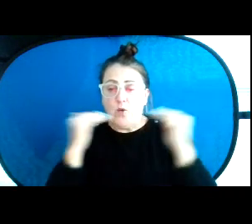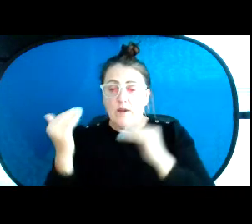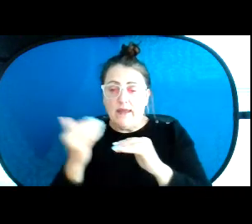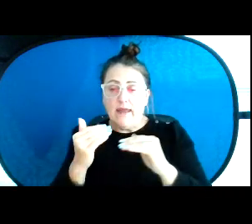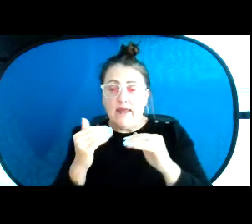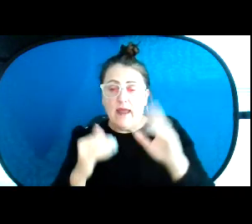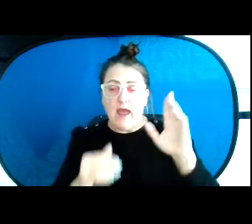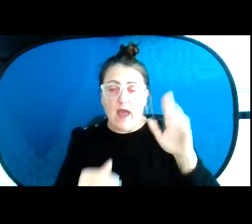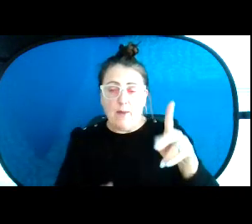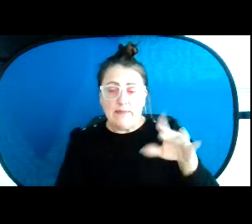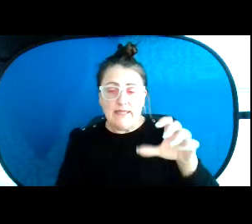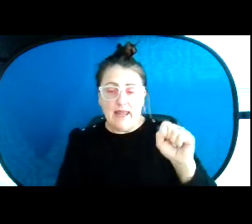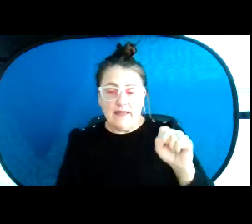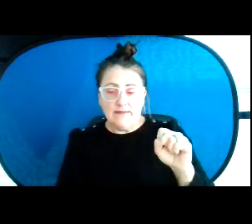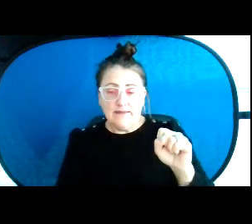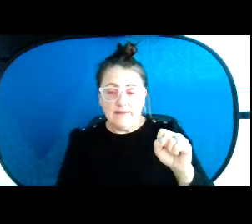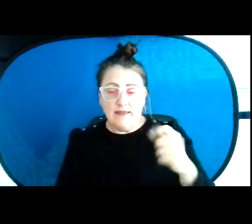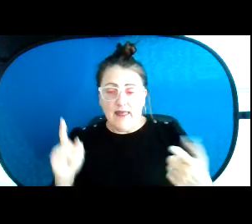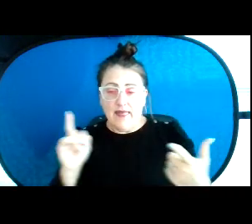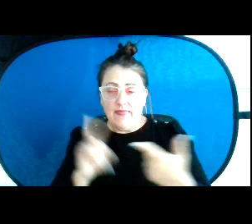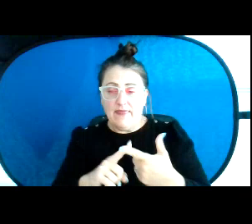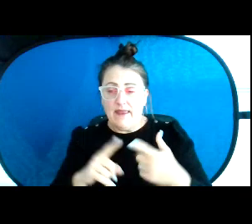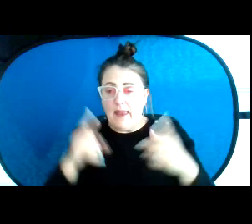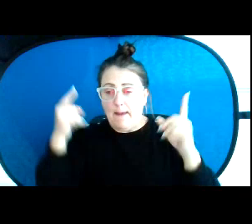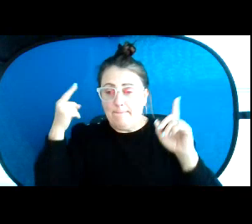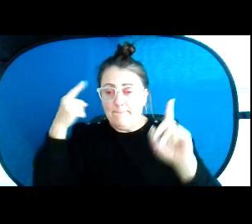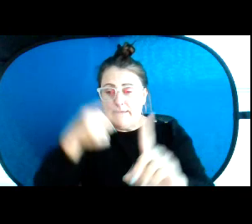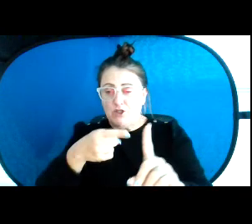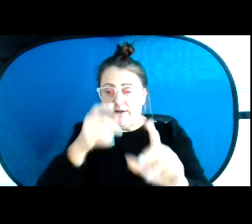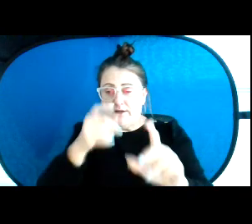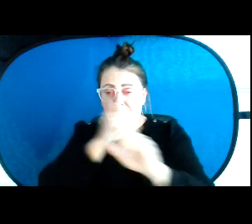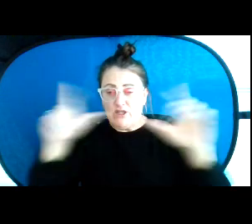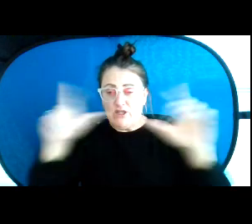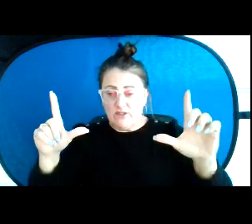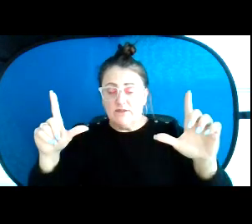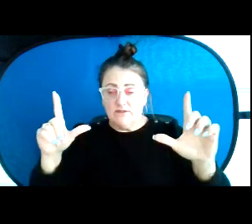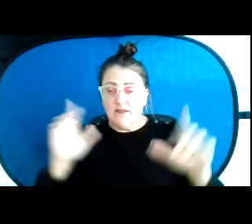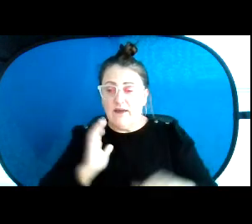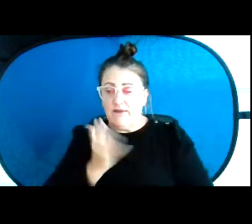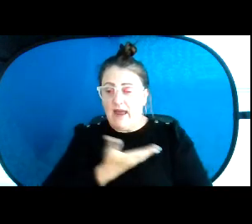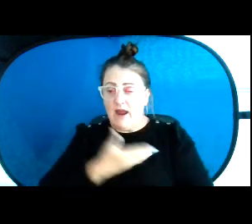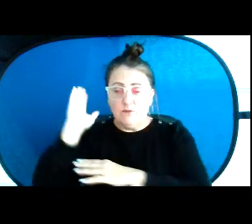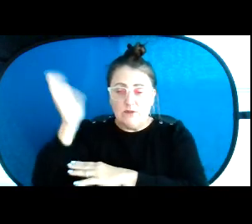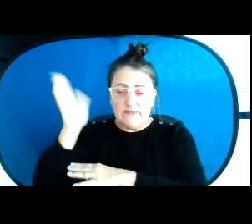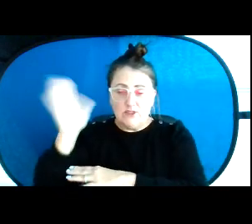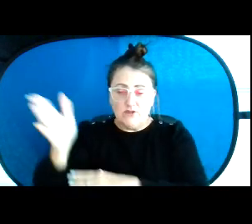followed by the mission and vision portion of the presentation.